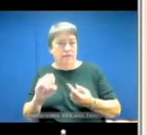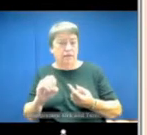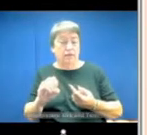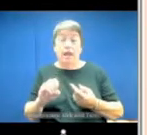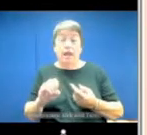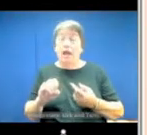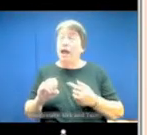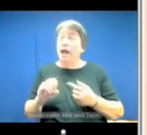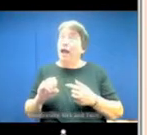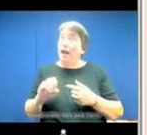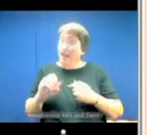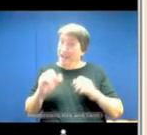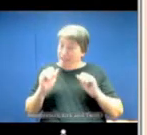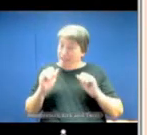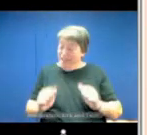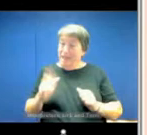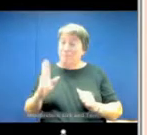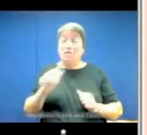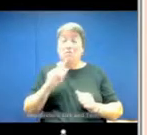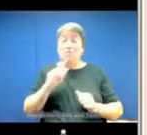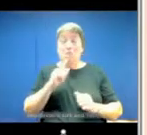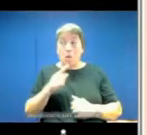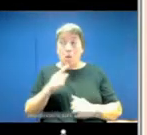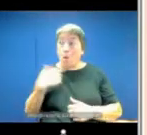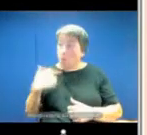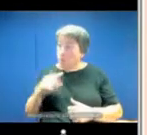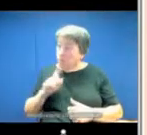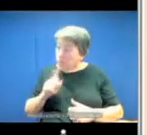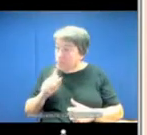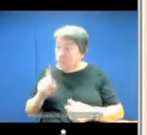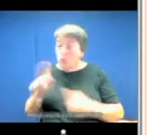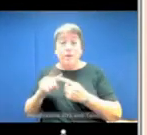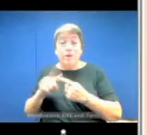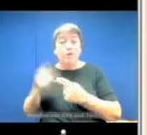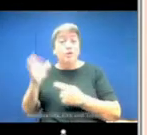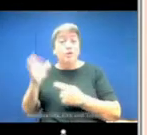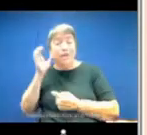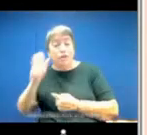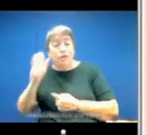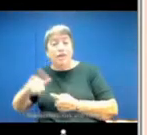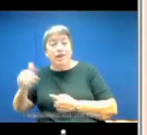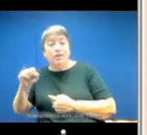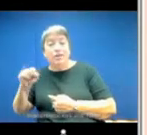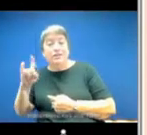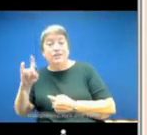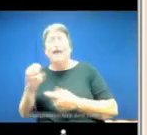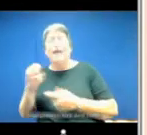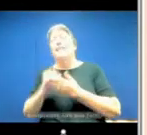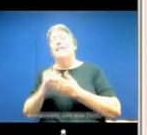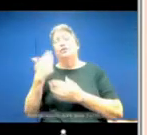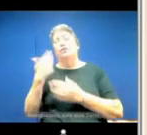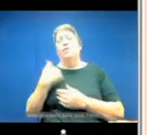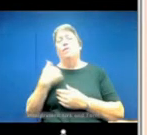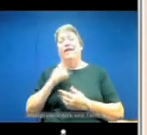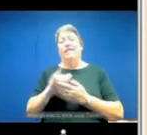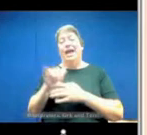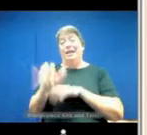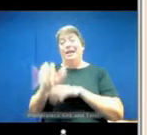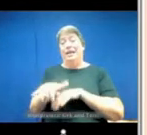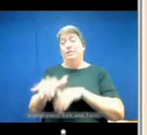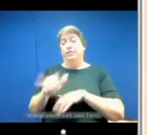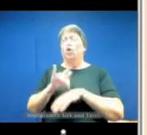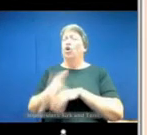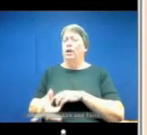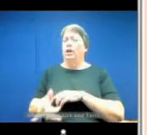enlightening to hear the other side. And that's why depositions happen early, and that's also why, as you're gathering